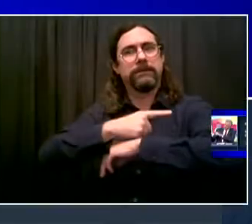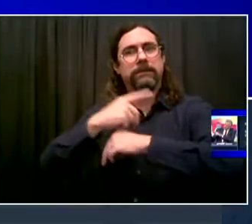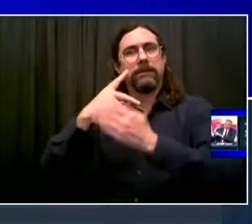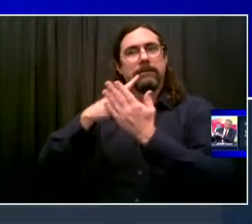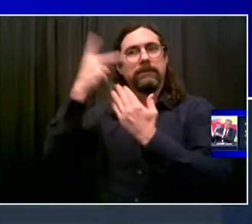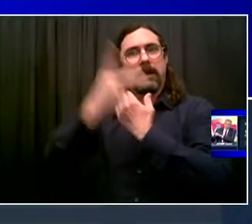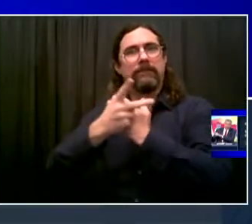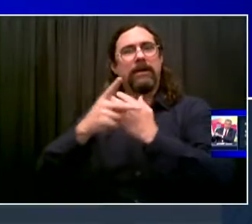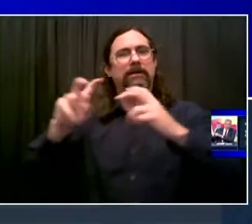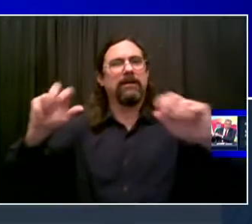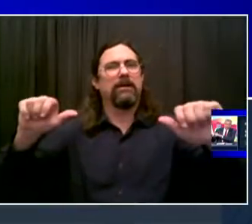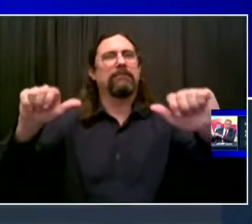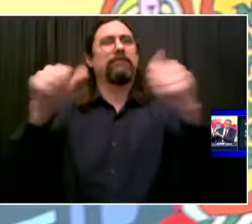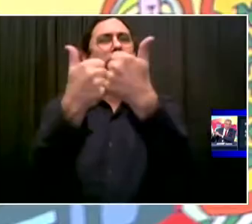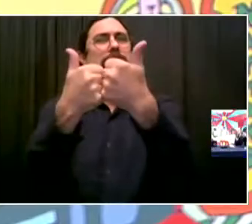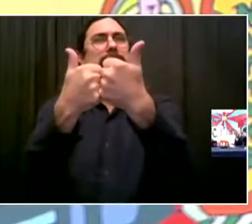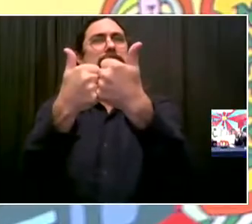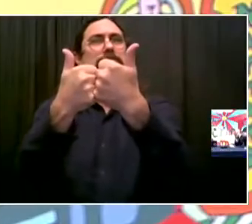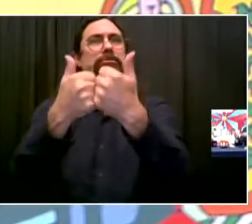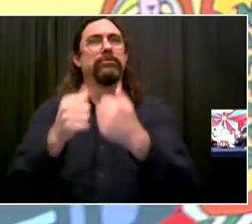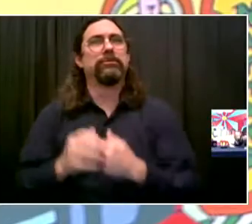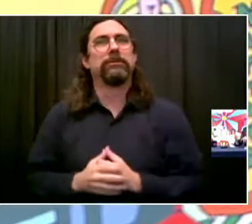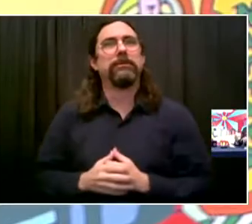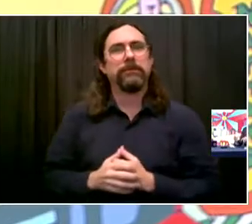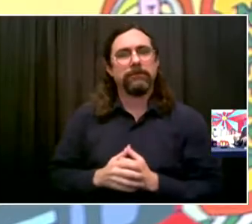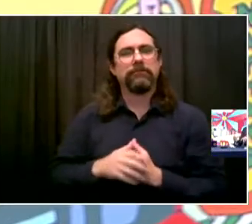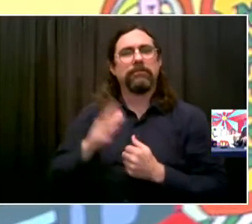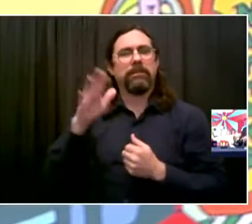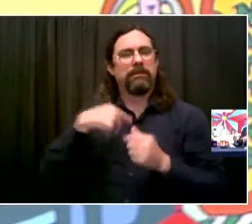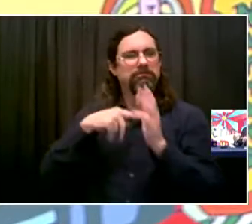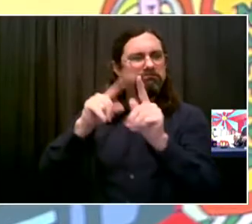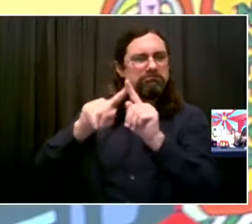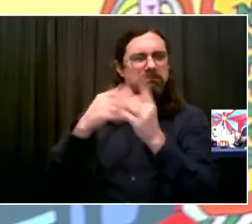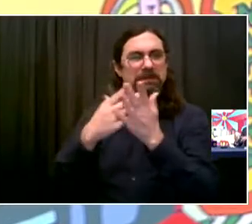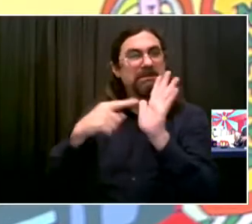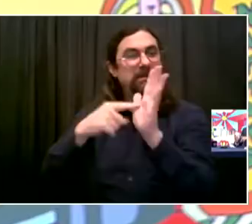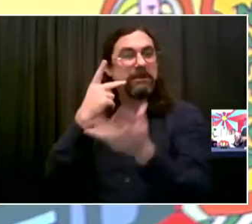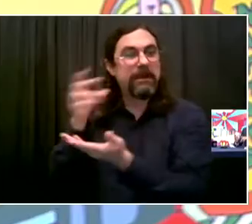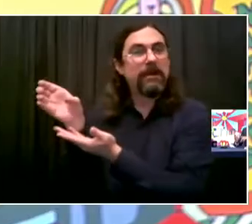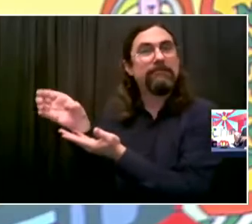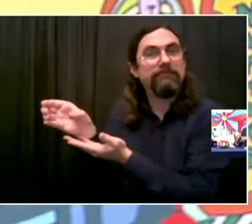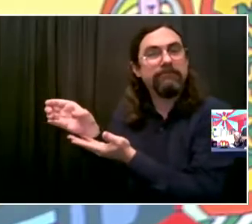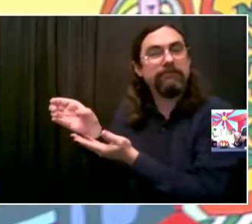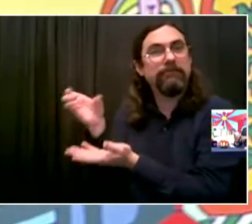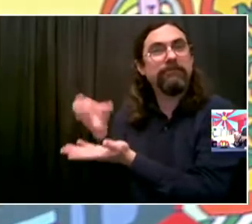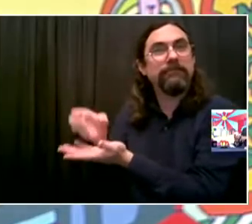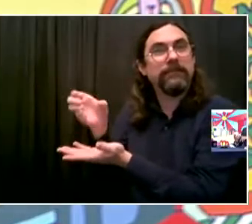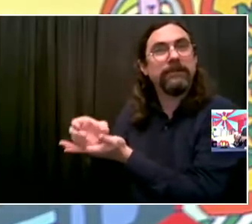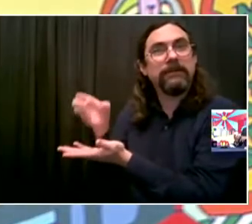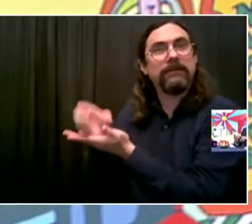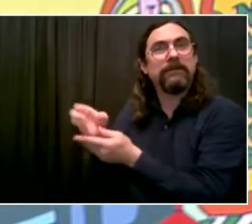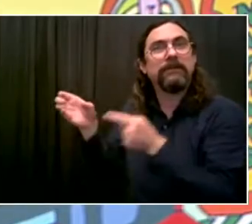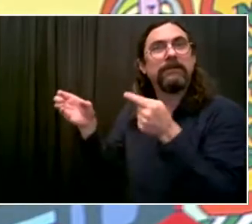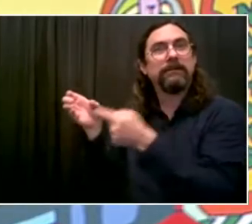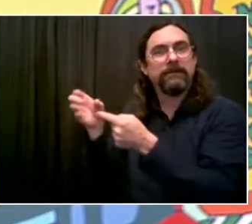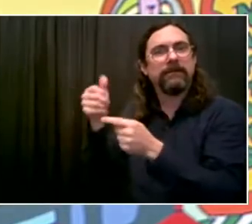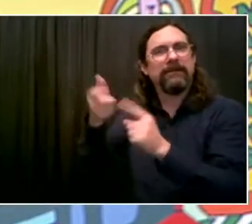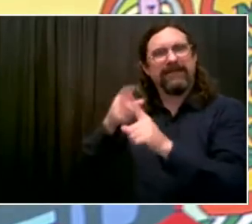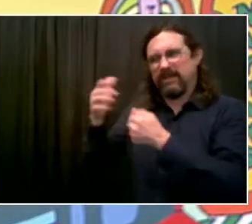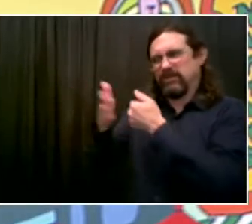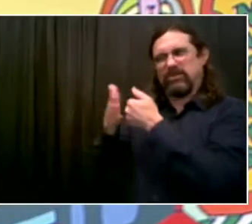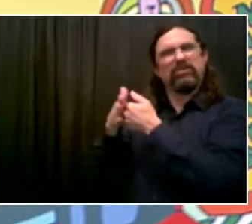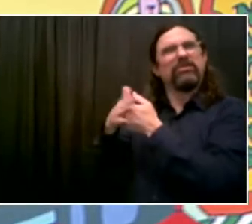Takahachi Bakery, right near City Hall. Wonderful place. A lot of folks here at City Hall really swear by this